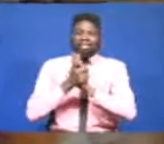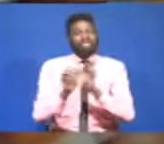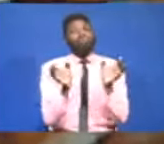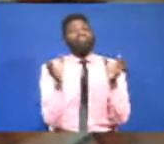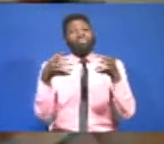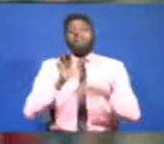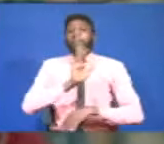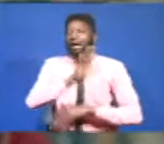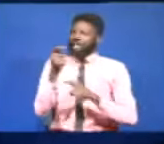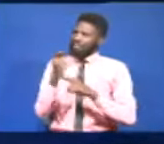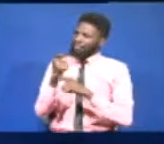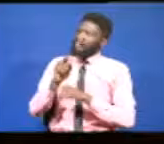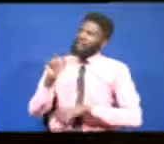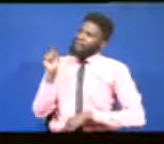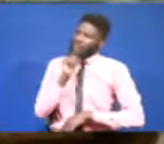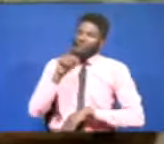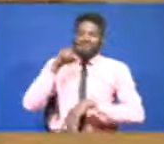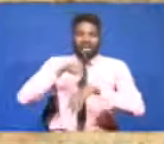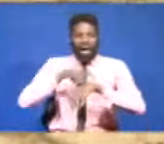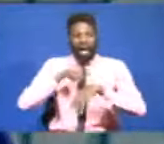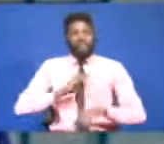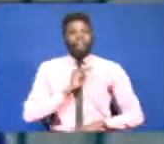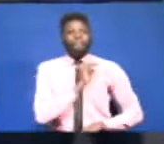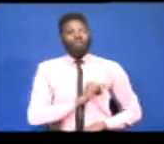they conduct a mission.